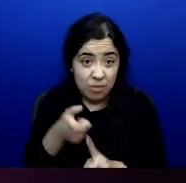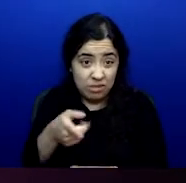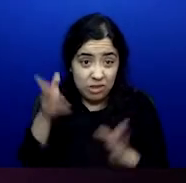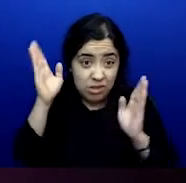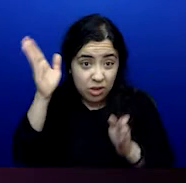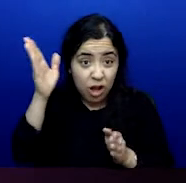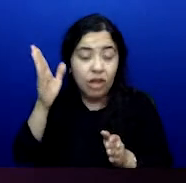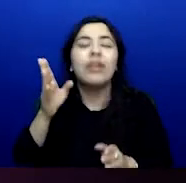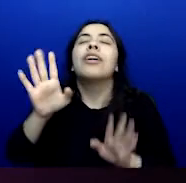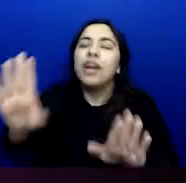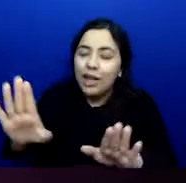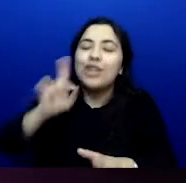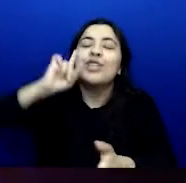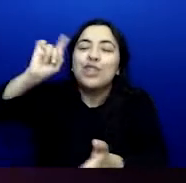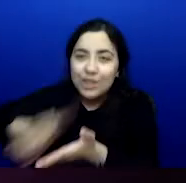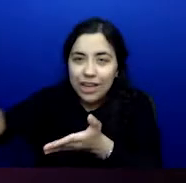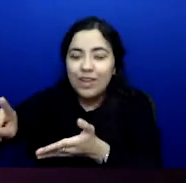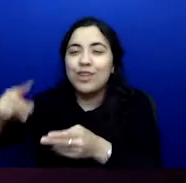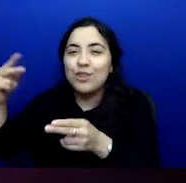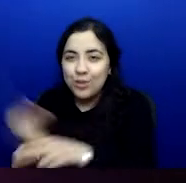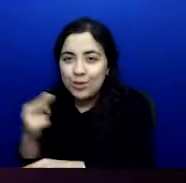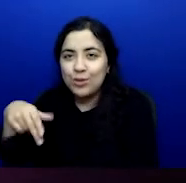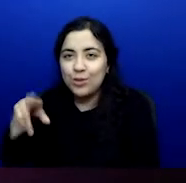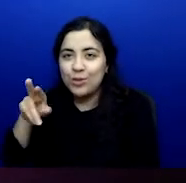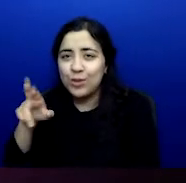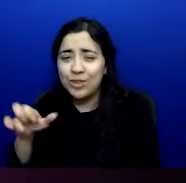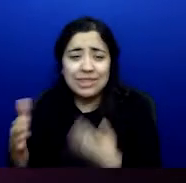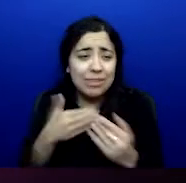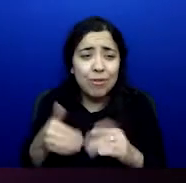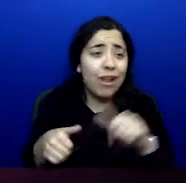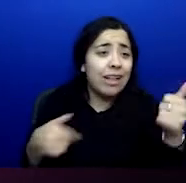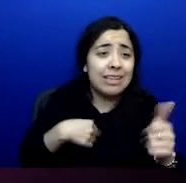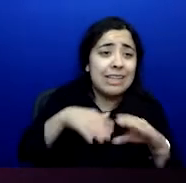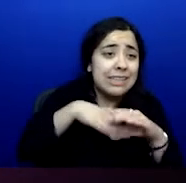that you should go check out useQuery and use it, regardless of what else you might be doing.